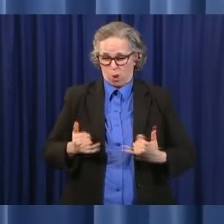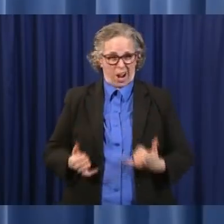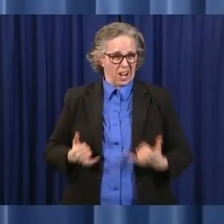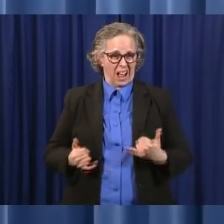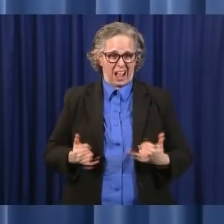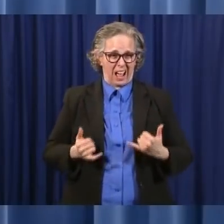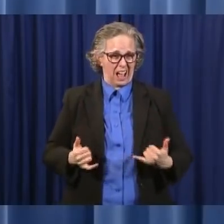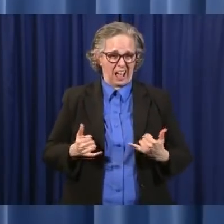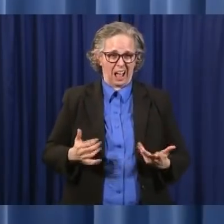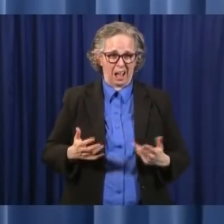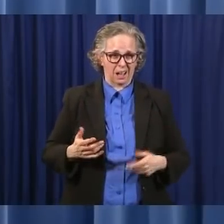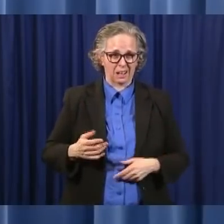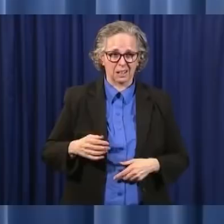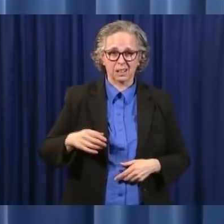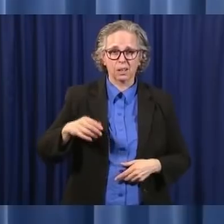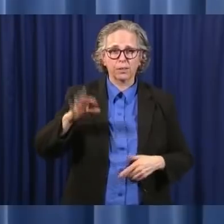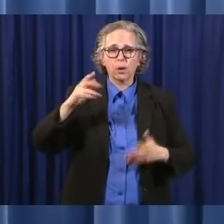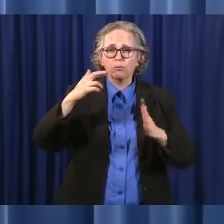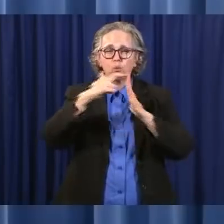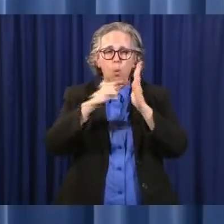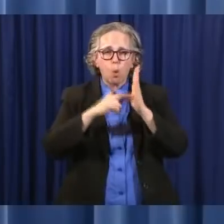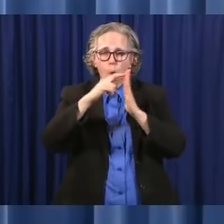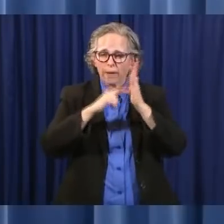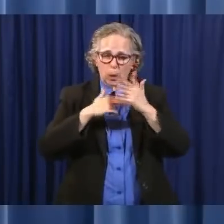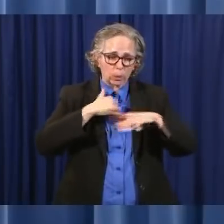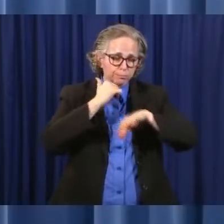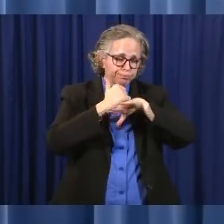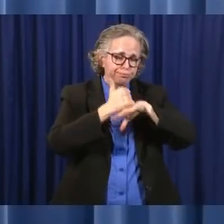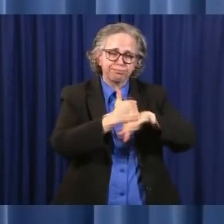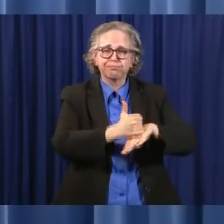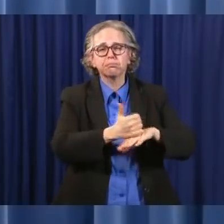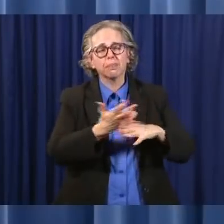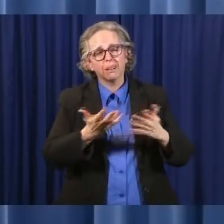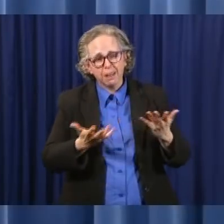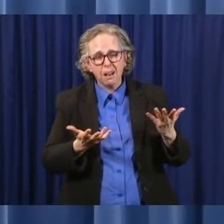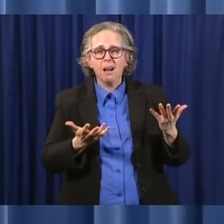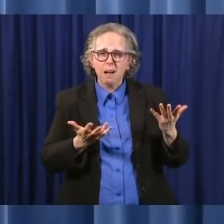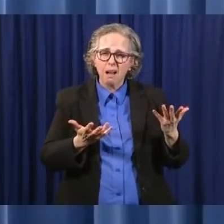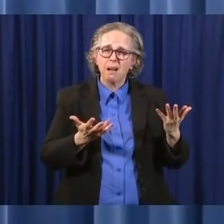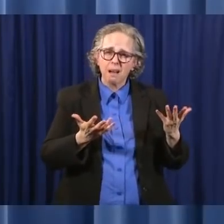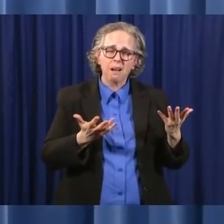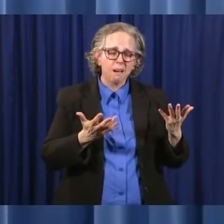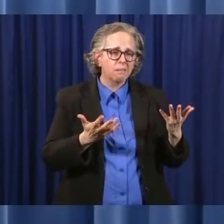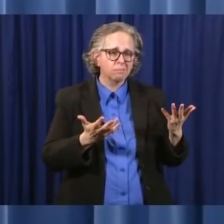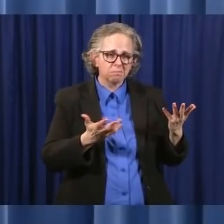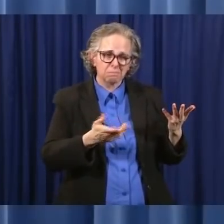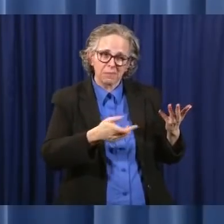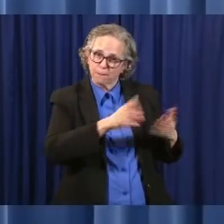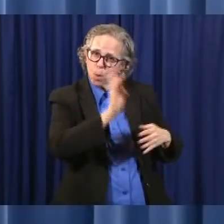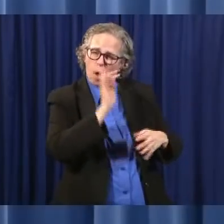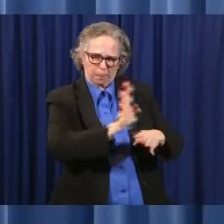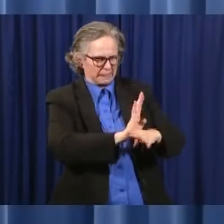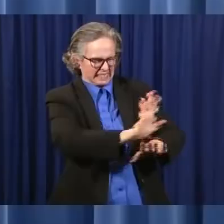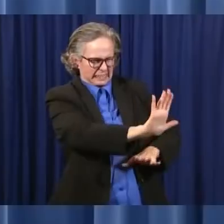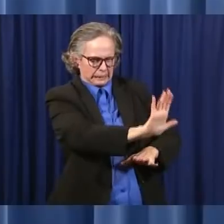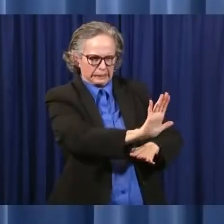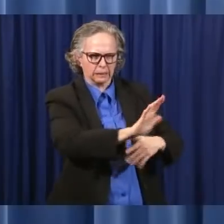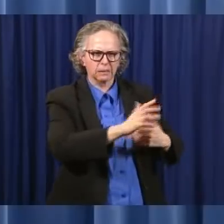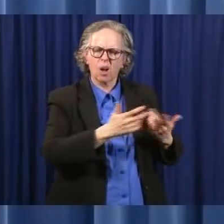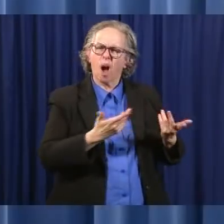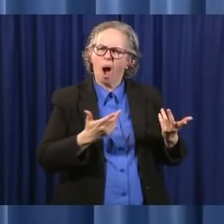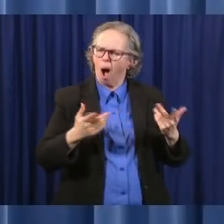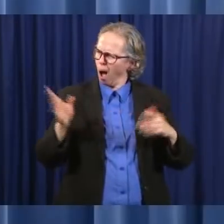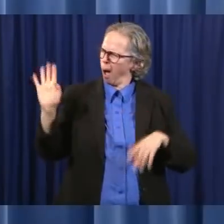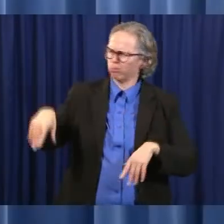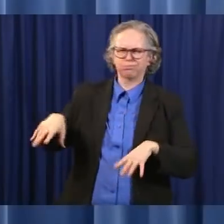that we've set forward, these are things that people in the industry have said, we can do these. They've